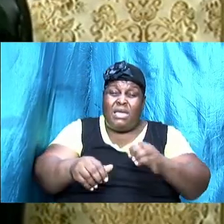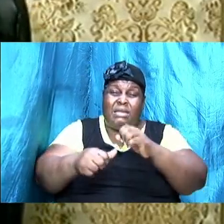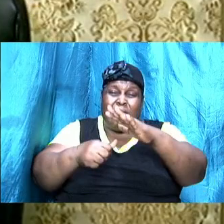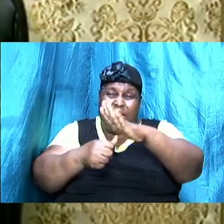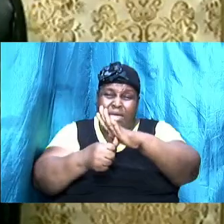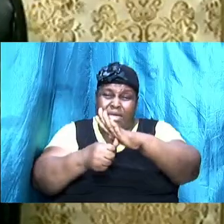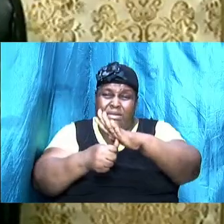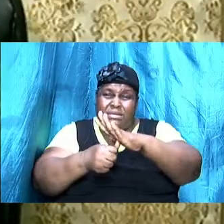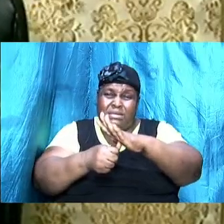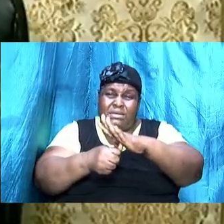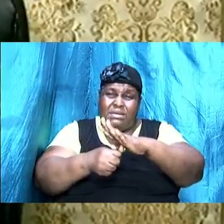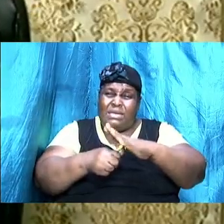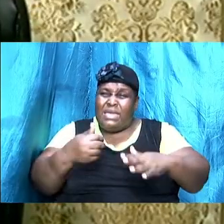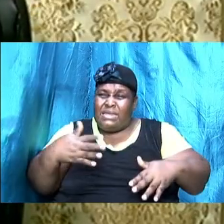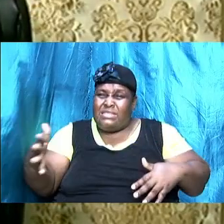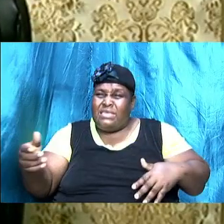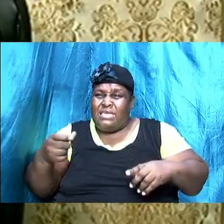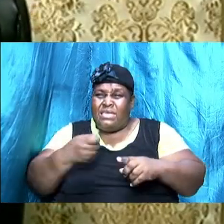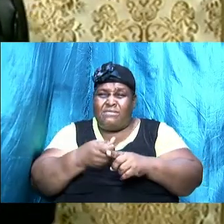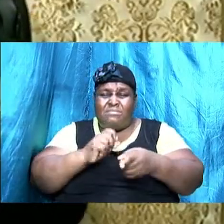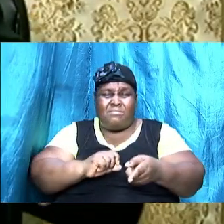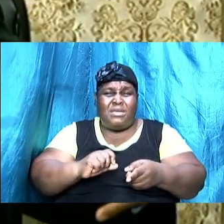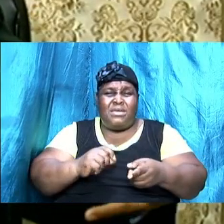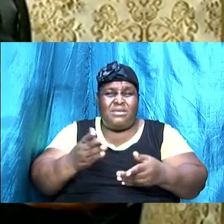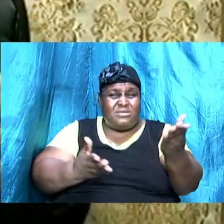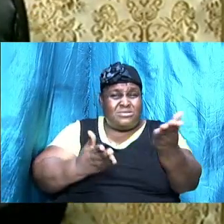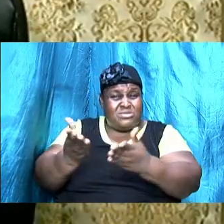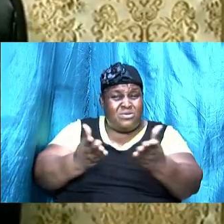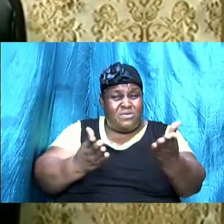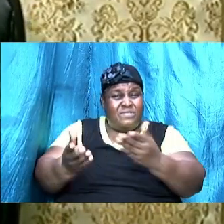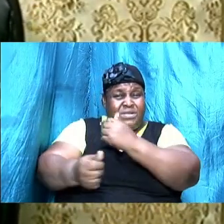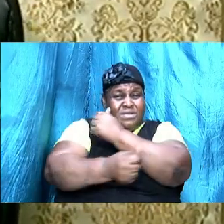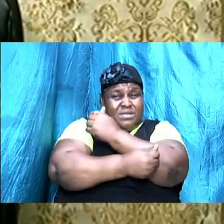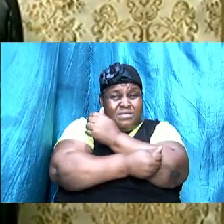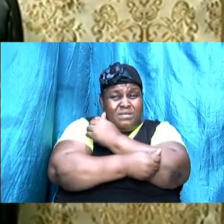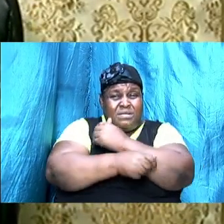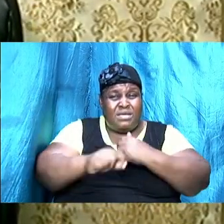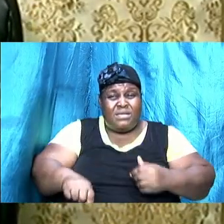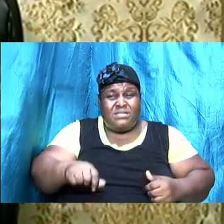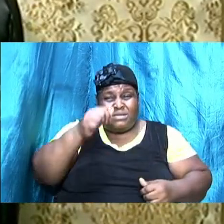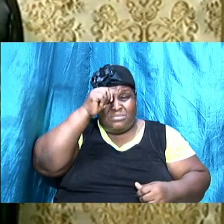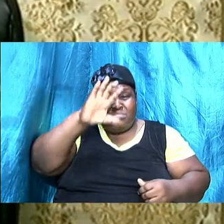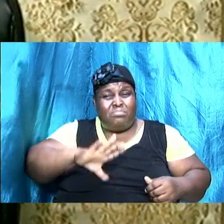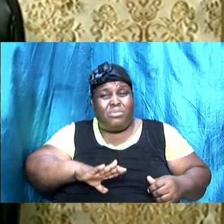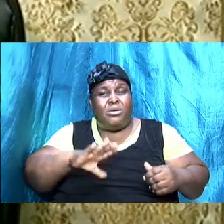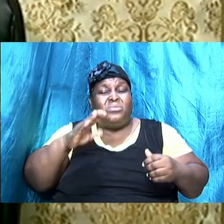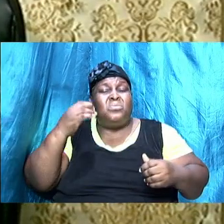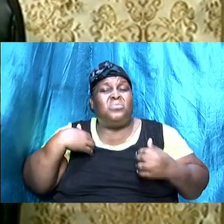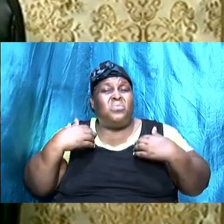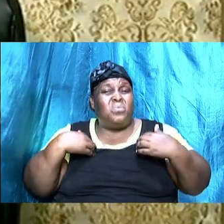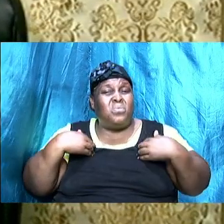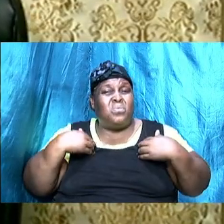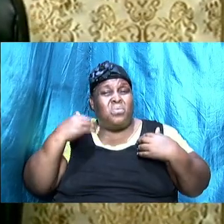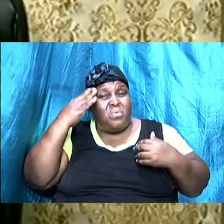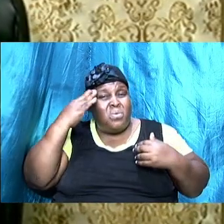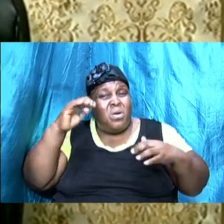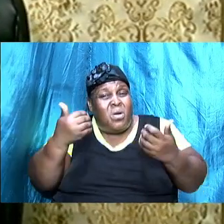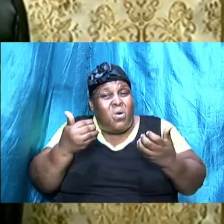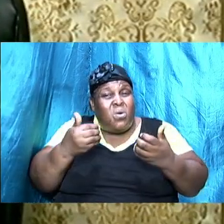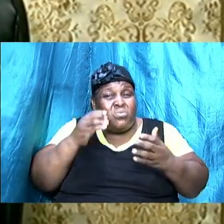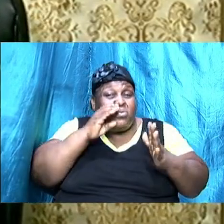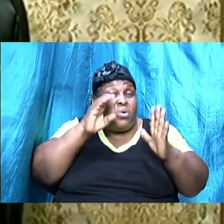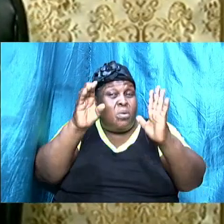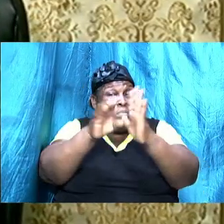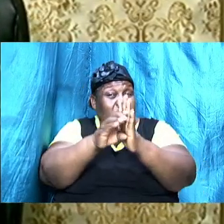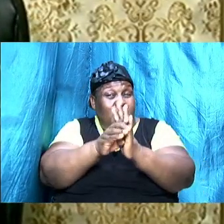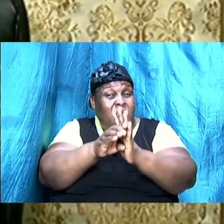I have to tell him, because this man knows how to command his household and to teach